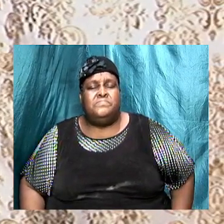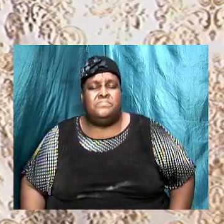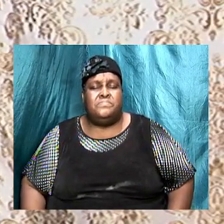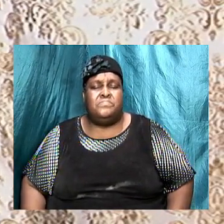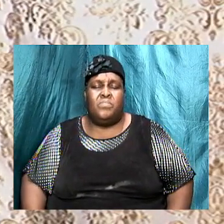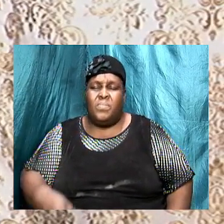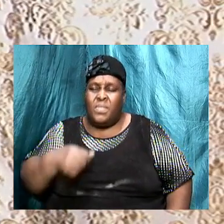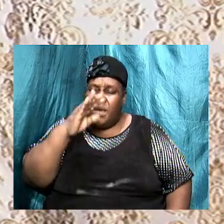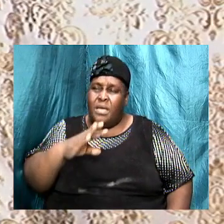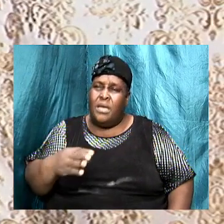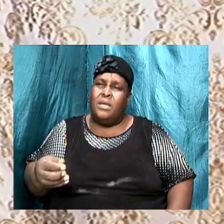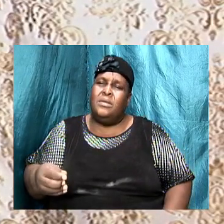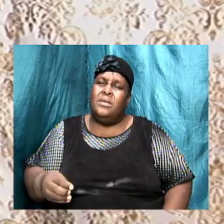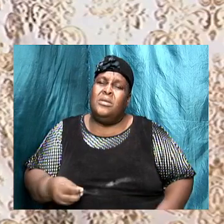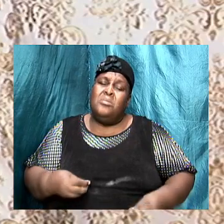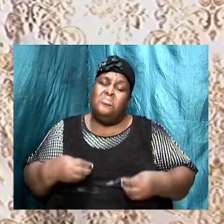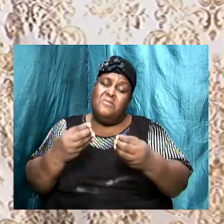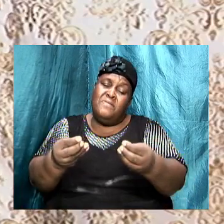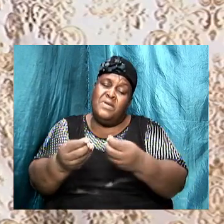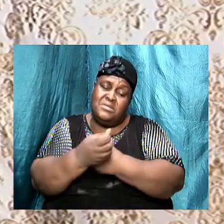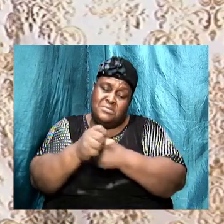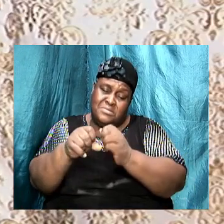He provided salvation,